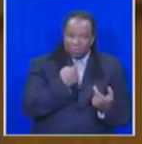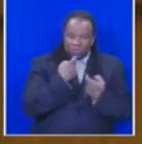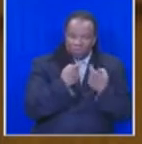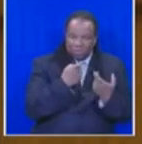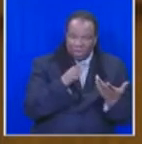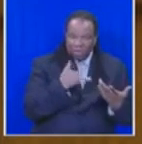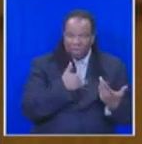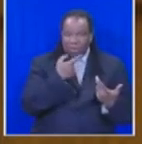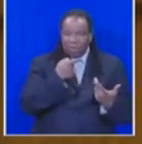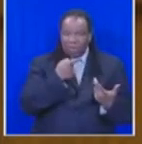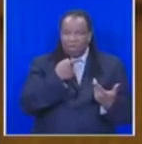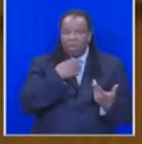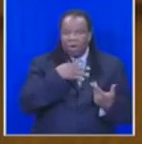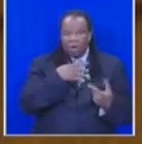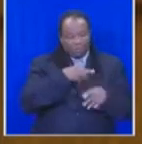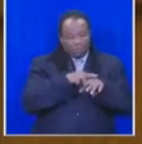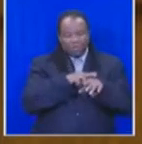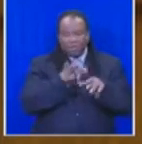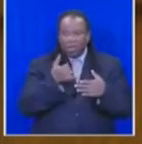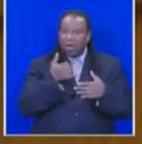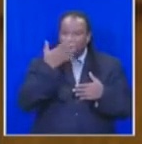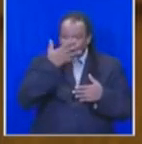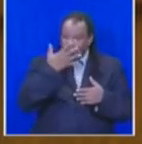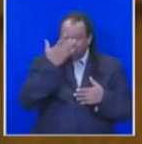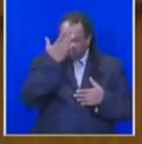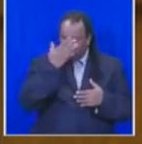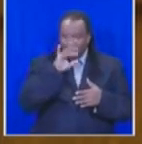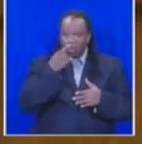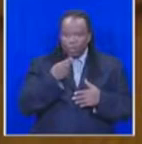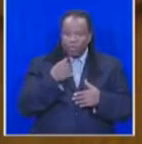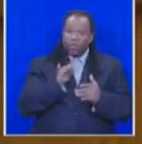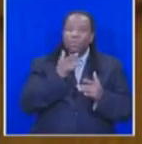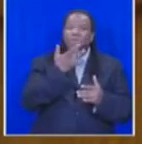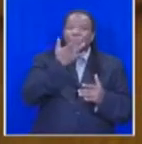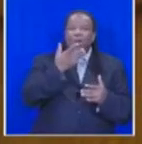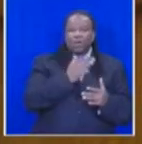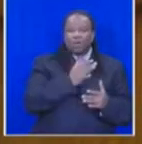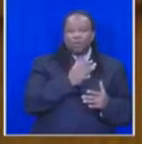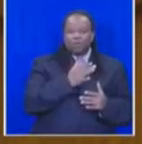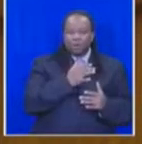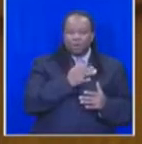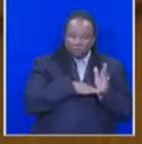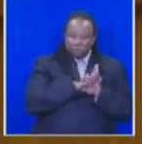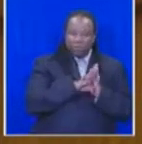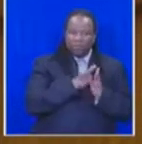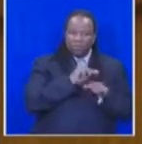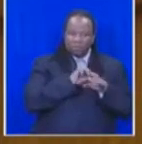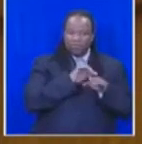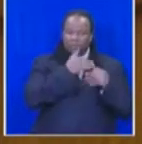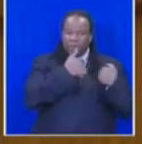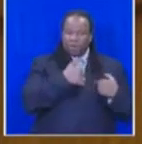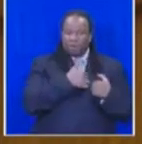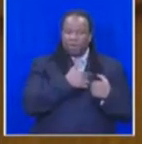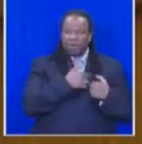coloreds, Indians, and vice versa, then we are biased and harbor racism in our hearts. If this attitude is not